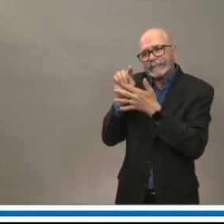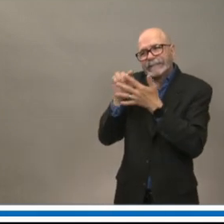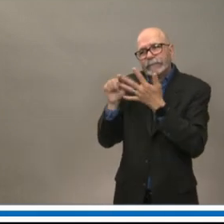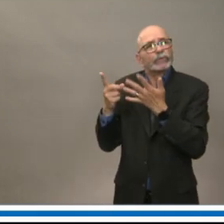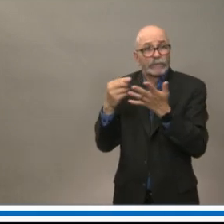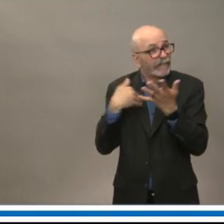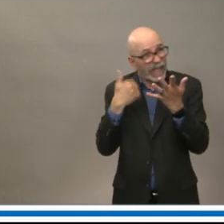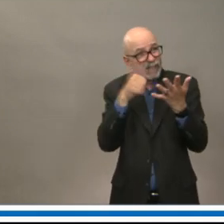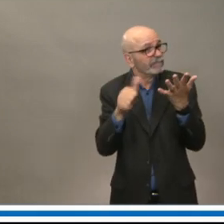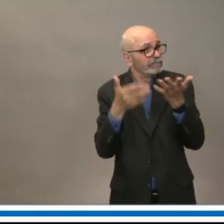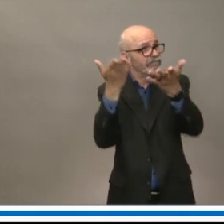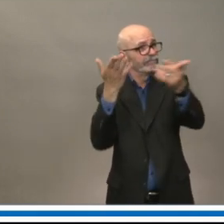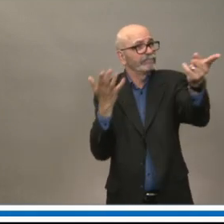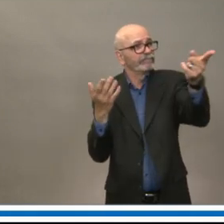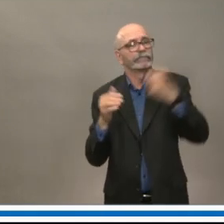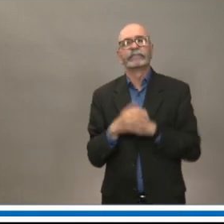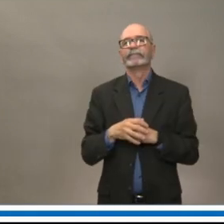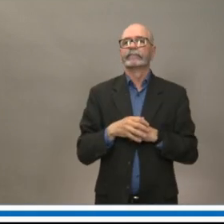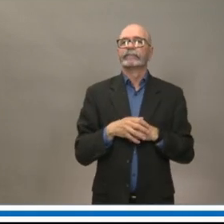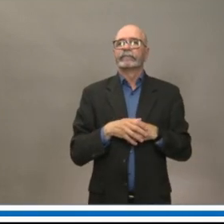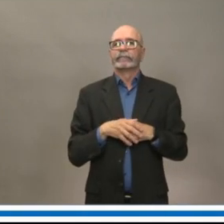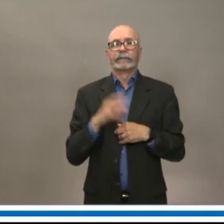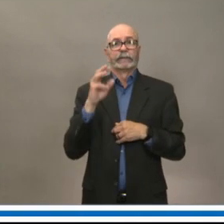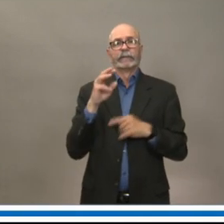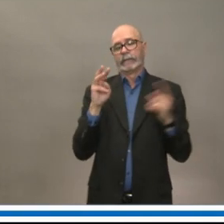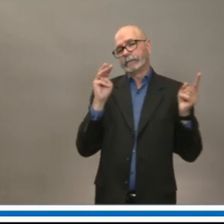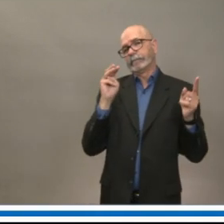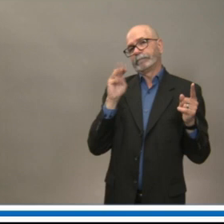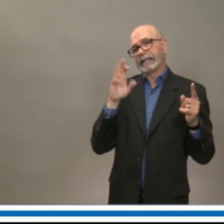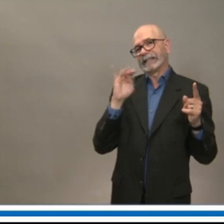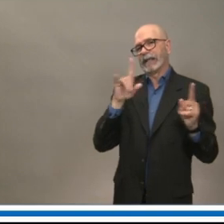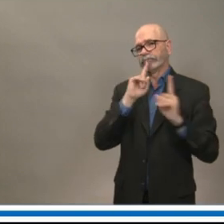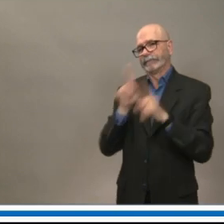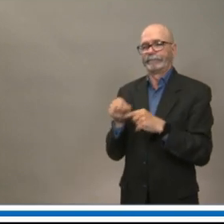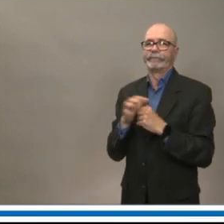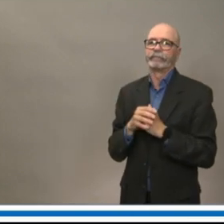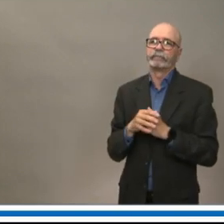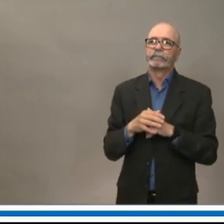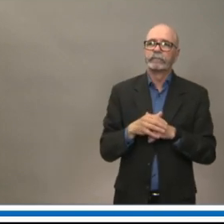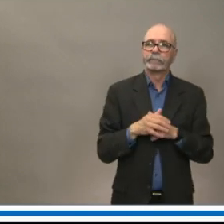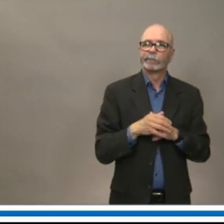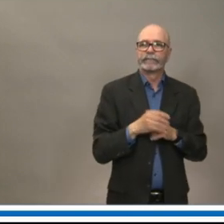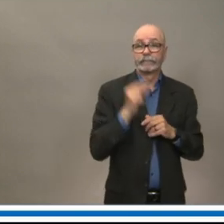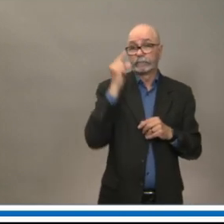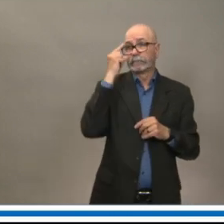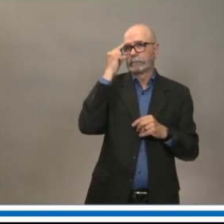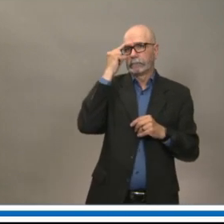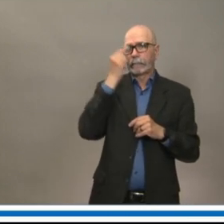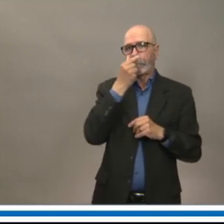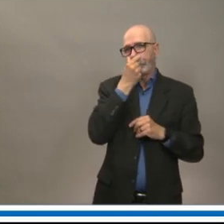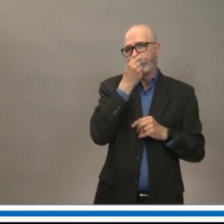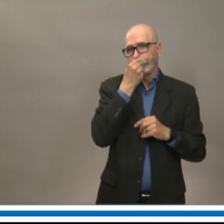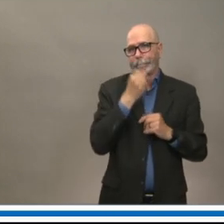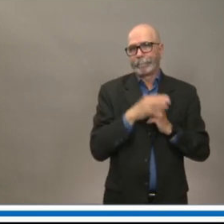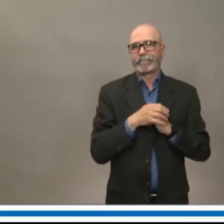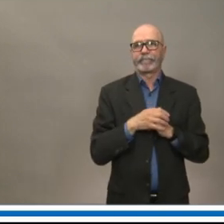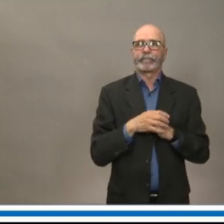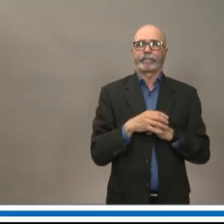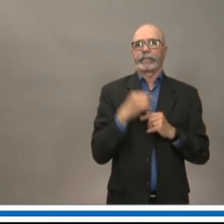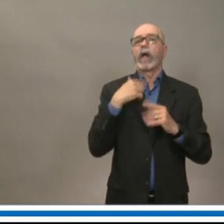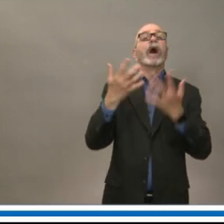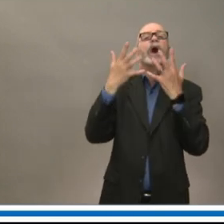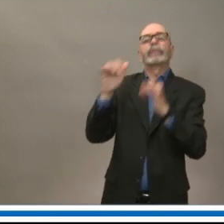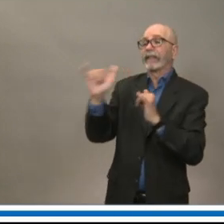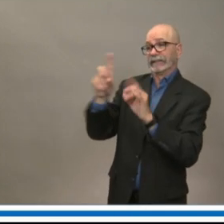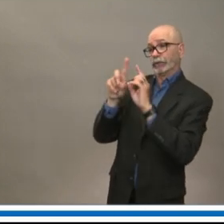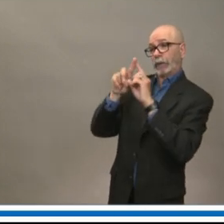I think you asked me this question last week. I've actually asked the departments to look at what are the possibilities for us